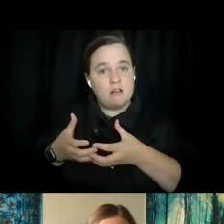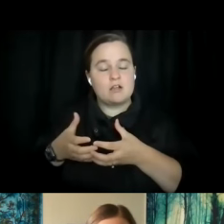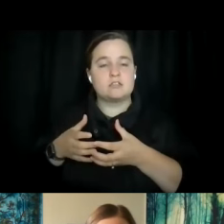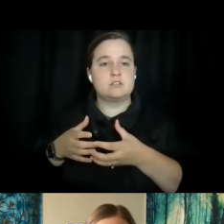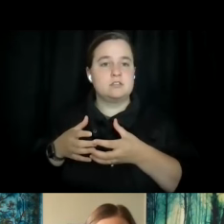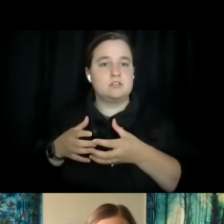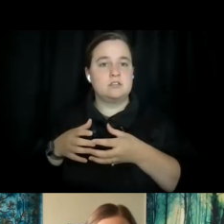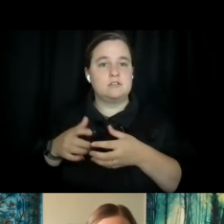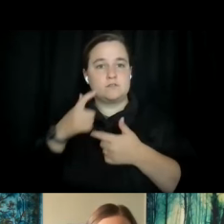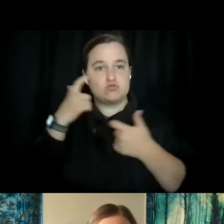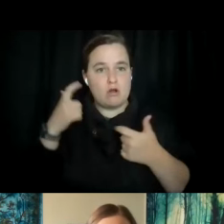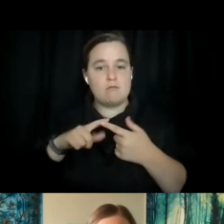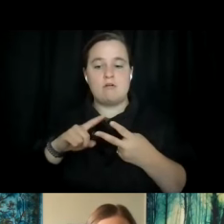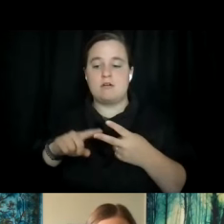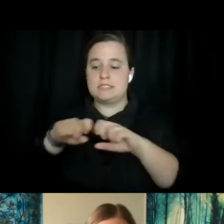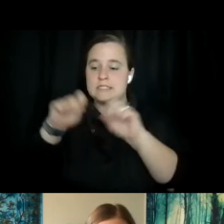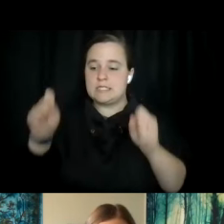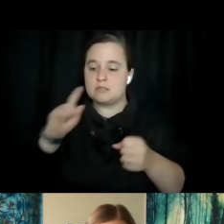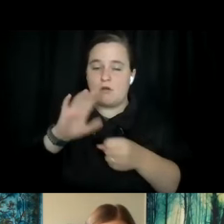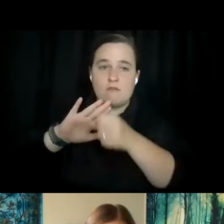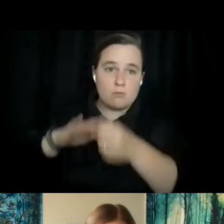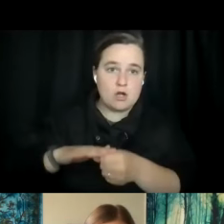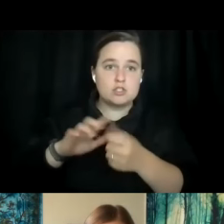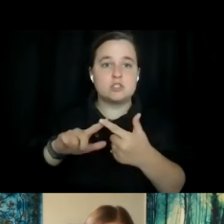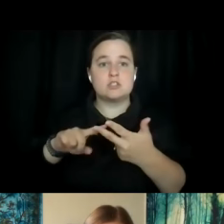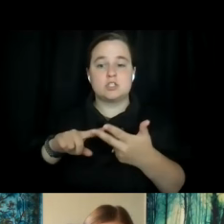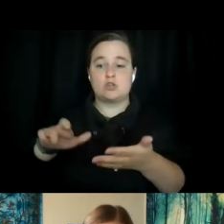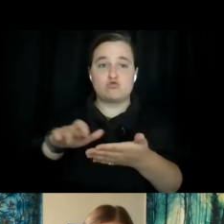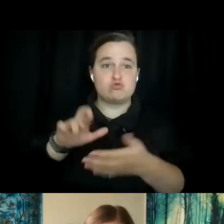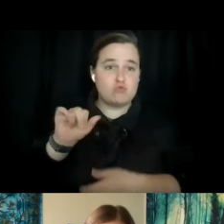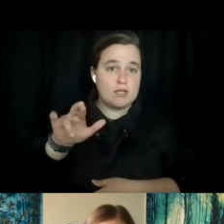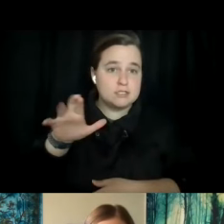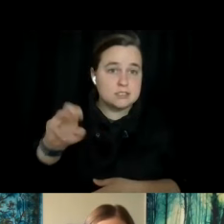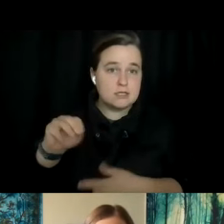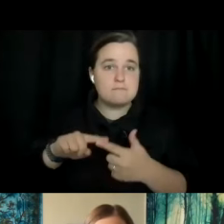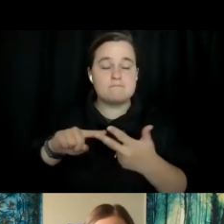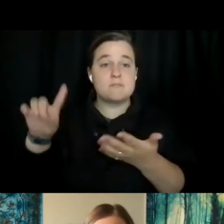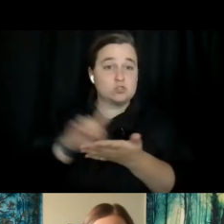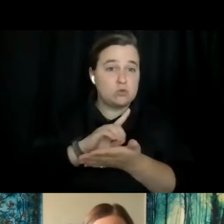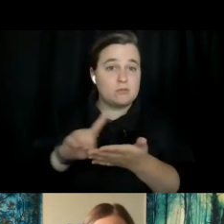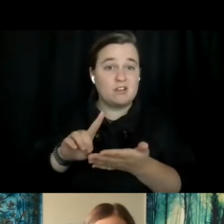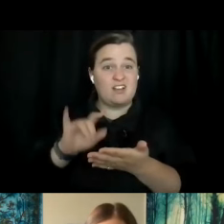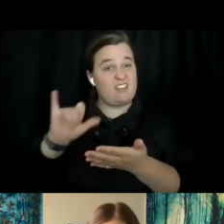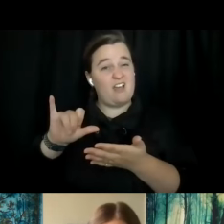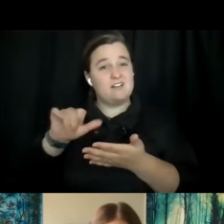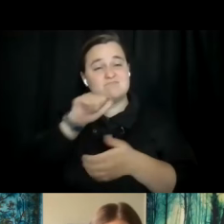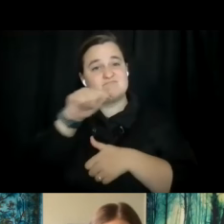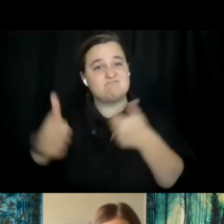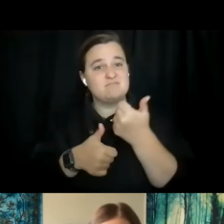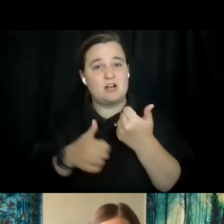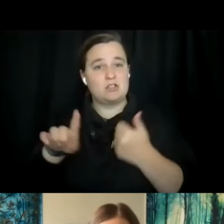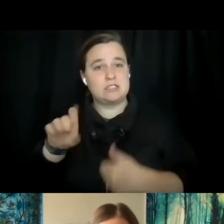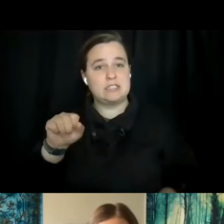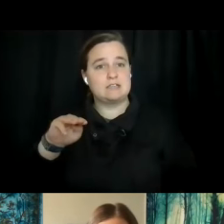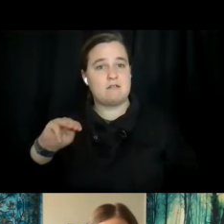repression, microaggressions, racism, discrimination, all of that oftentimes does not fit into